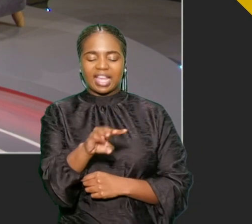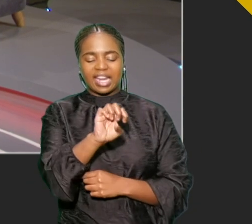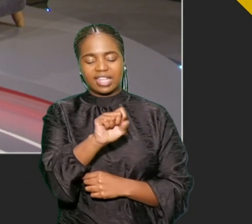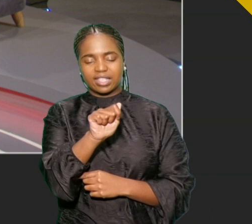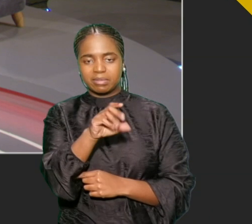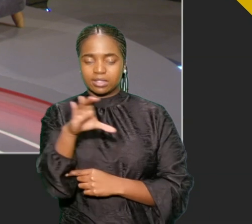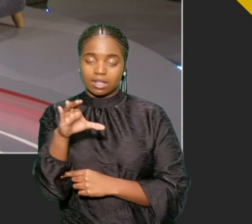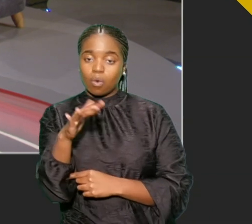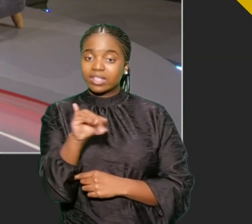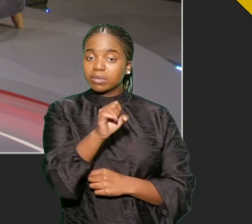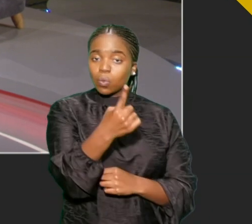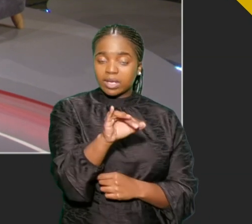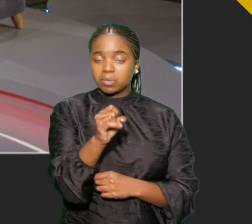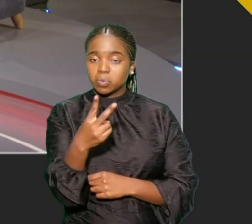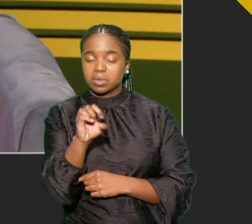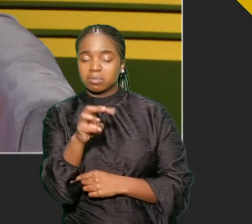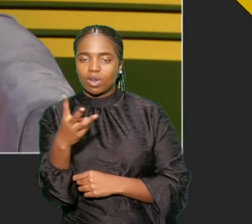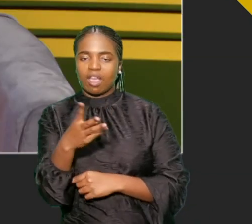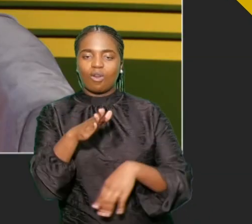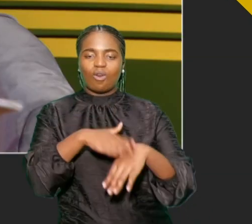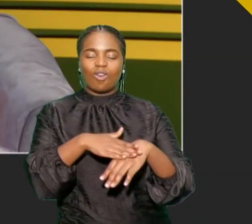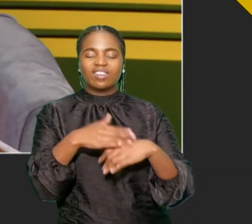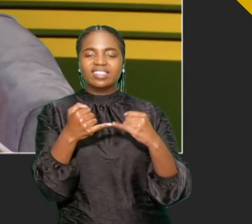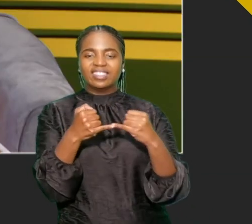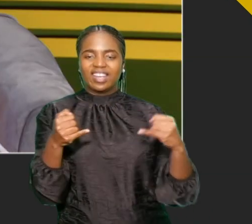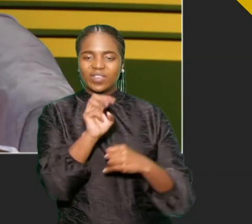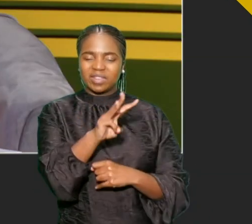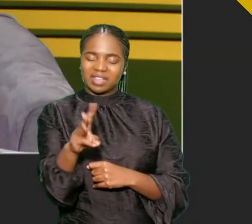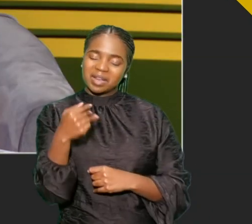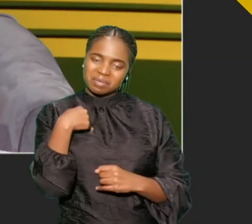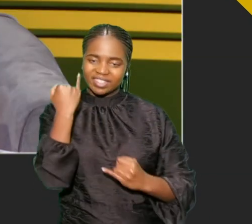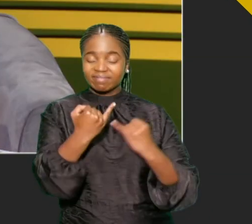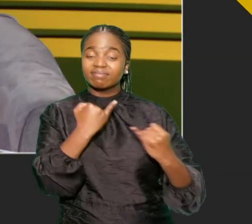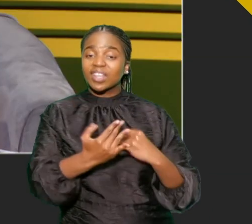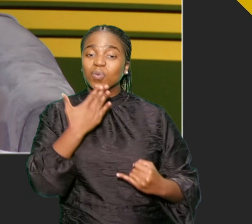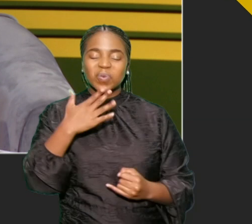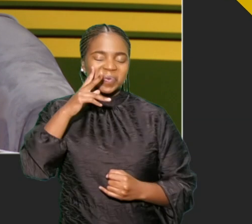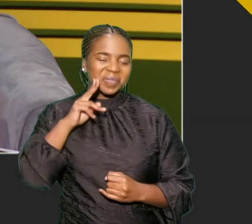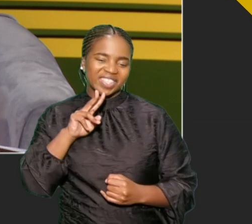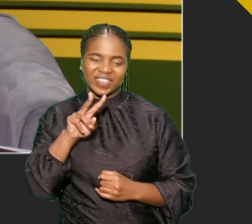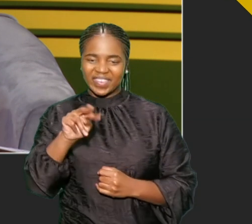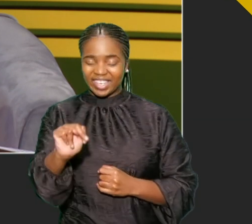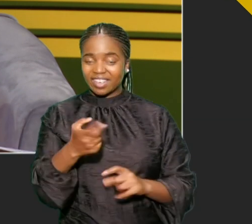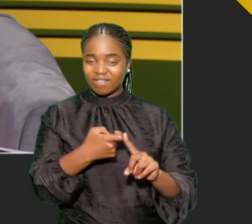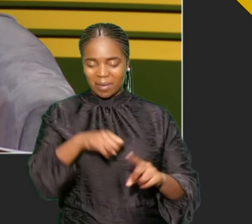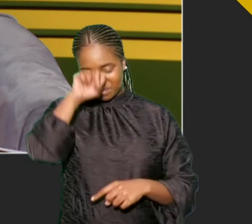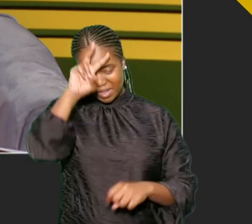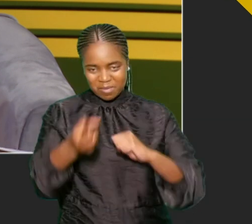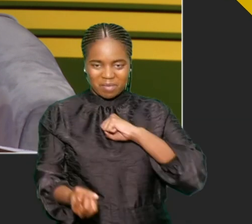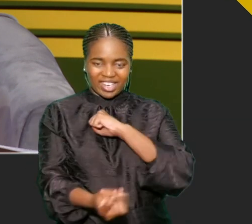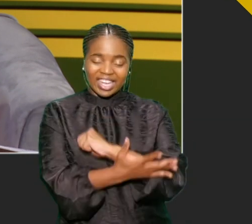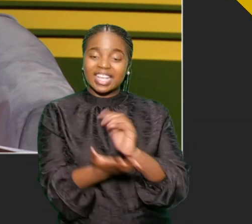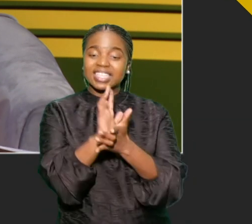and also our digital spaces. Kelly Dumedise, Nagalibito, Kin Nicolette Waramashile, Monaco, Bushback, Chris